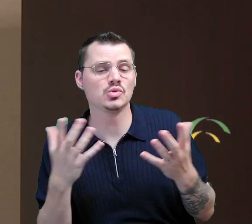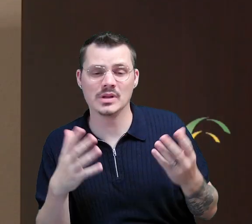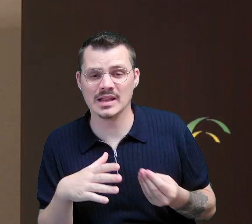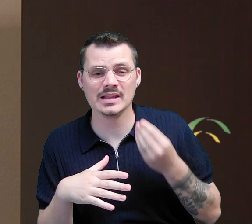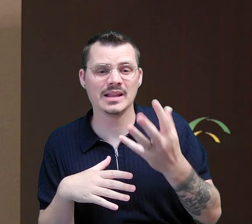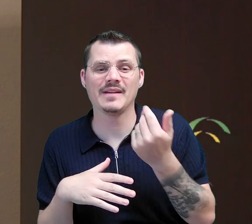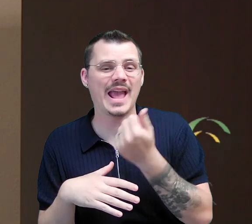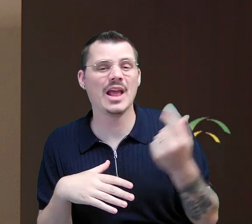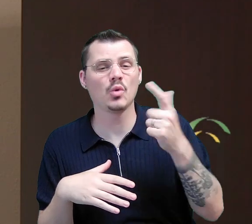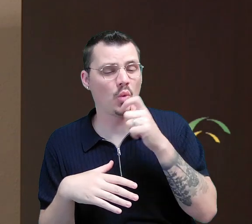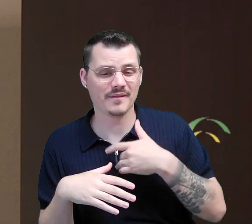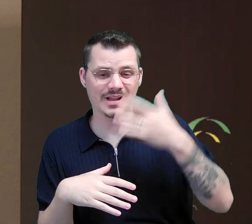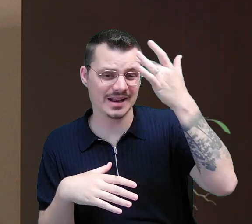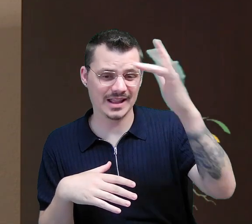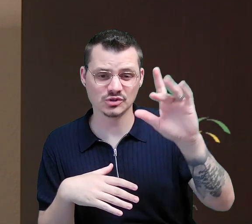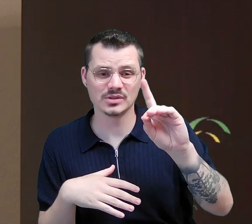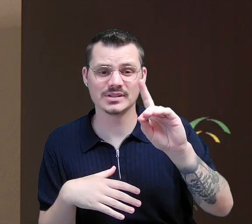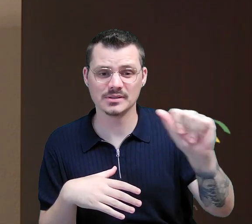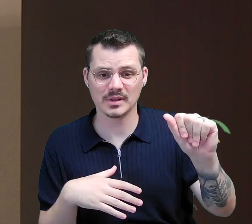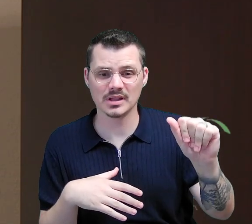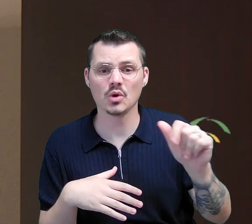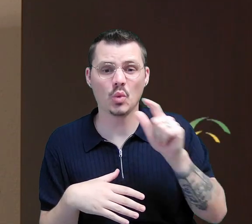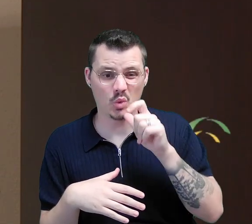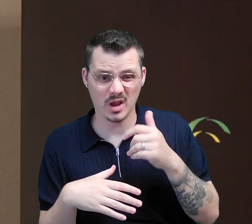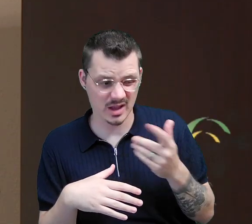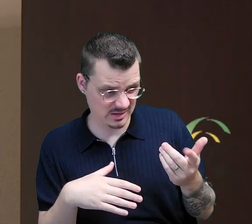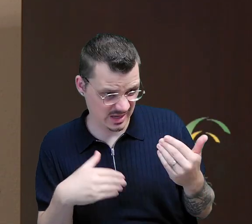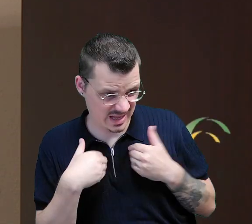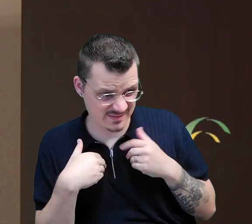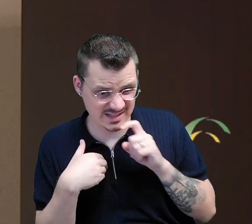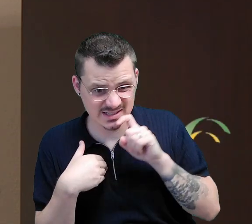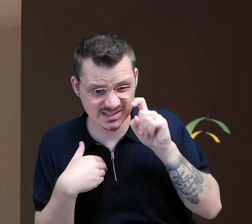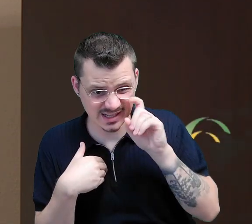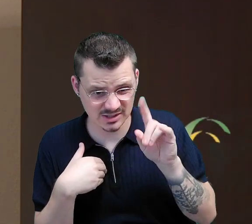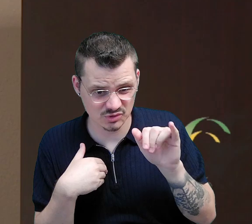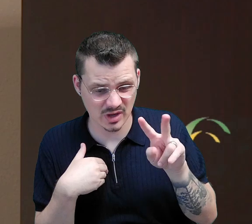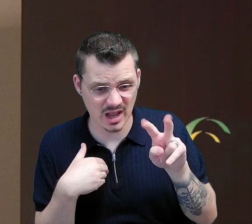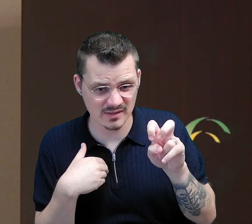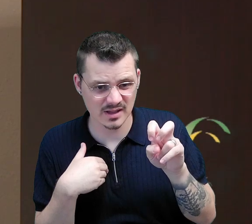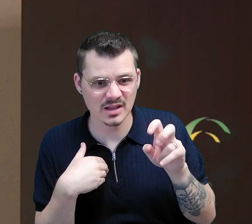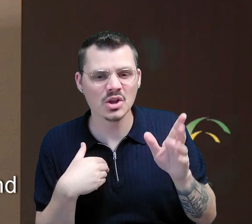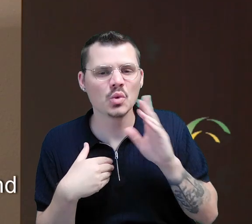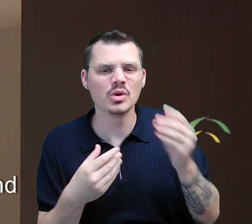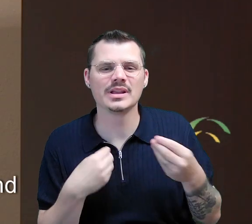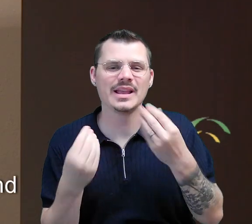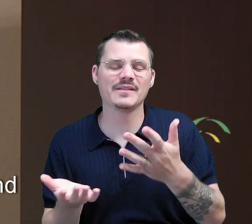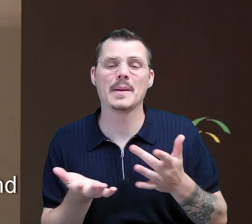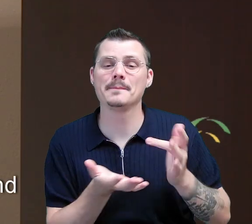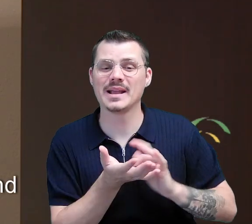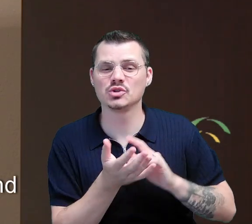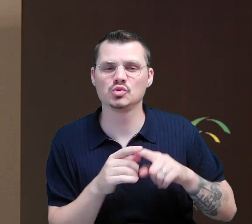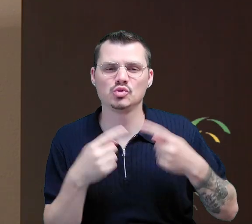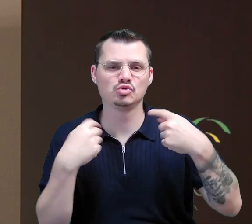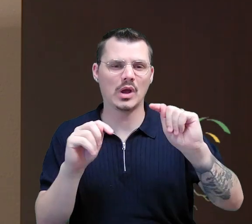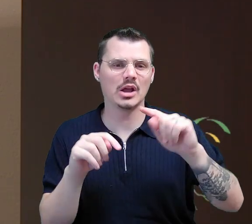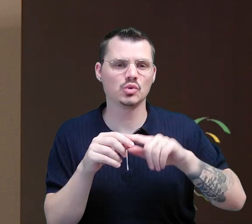give anybody with an intellectual disability who had evidence of a sex drive, they were given medicine to